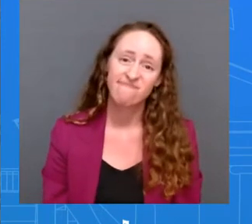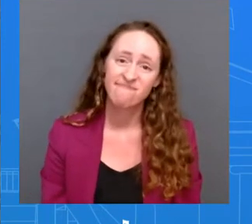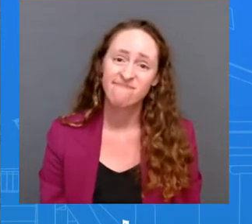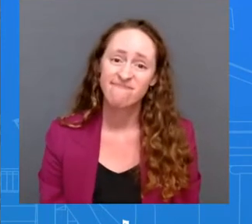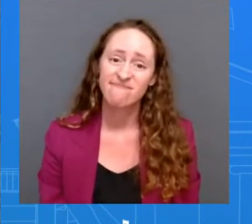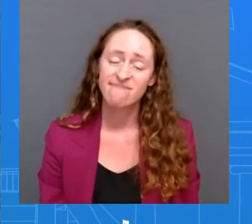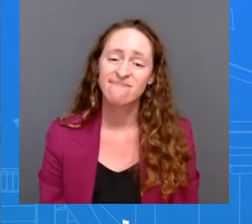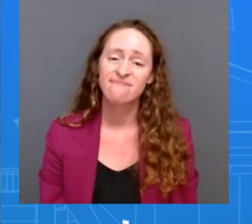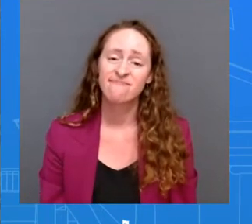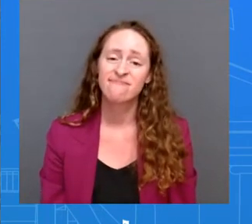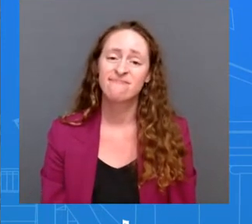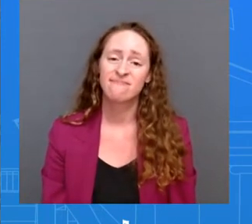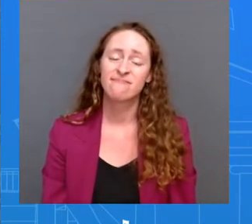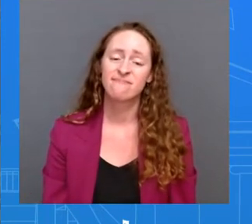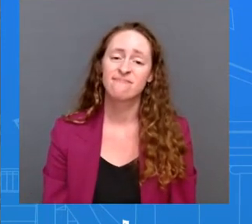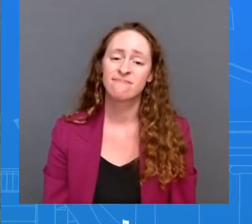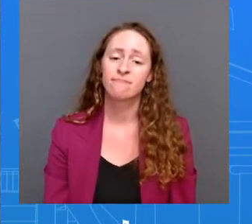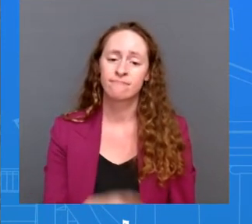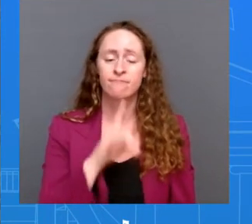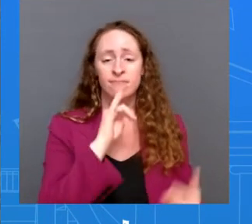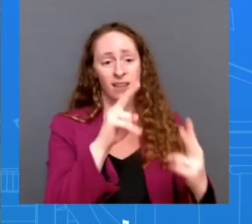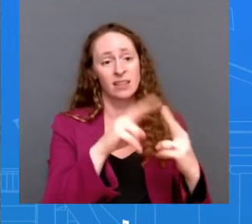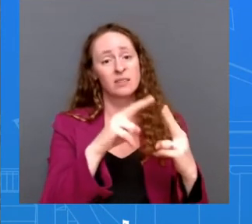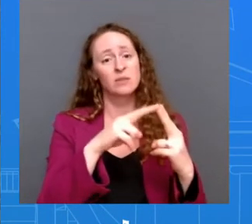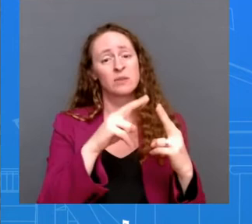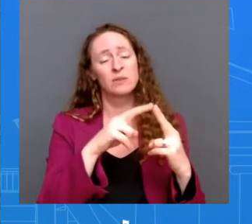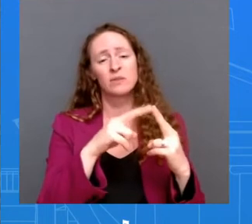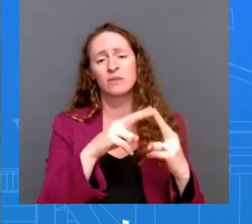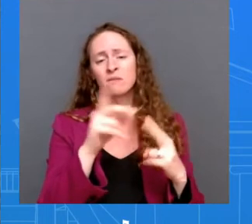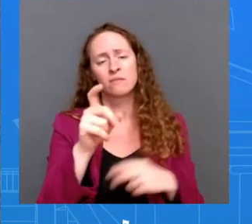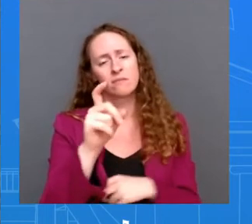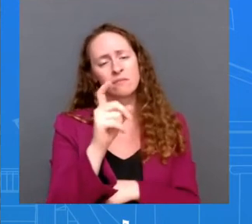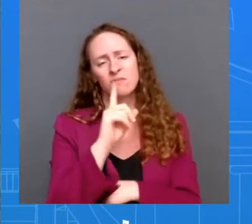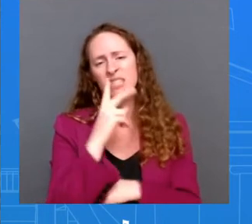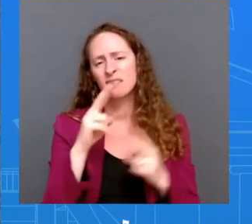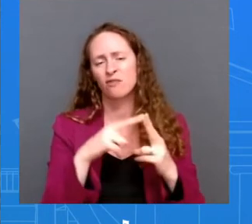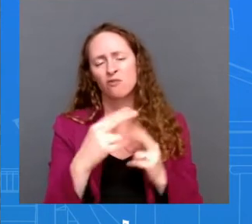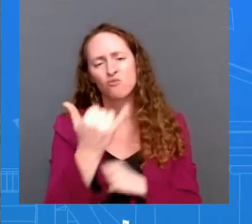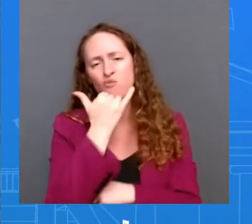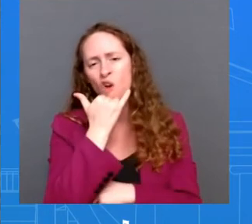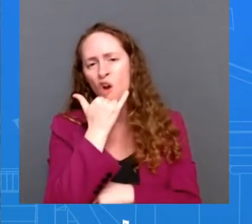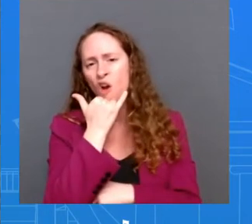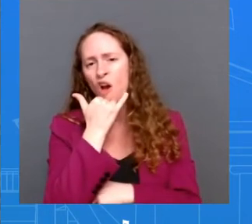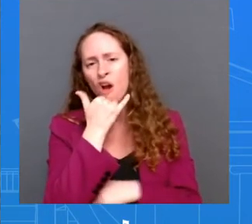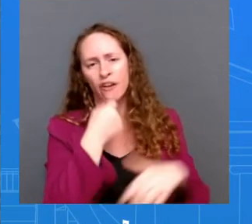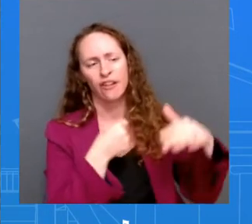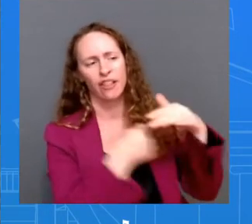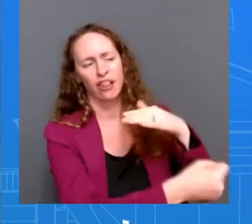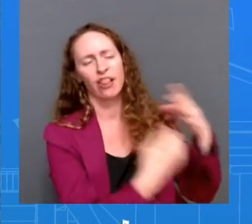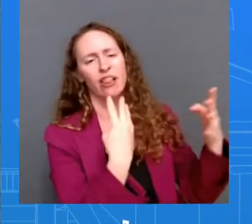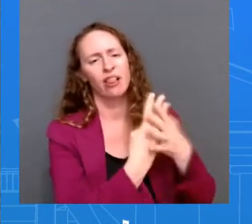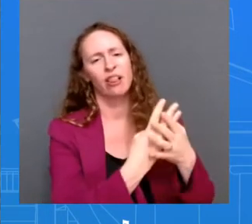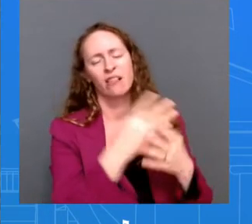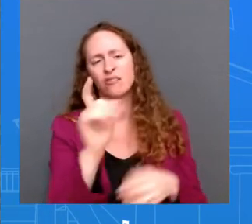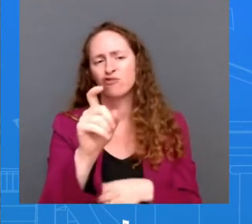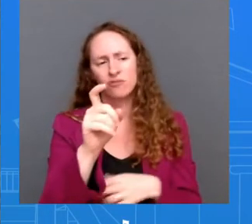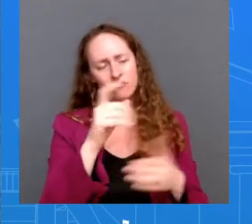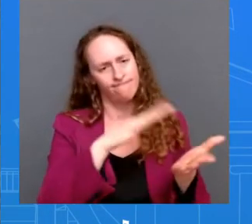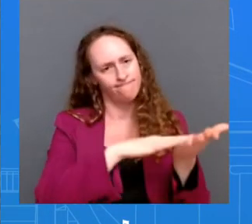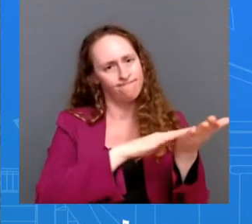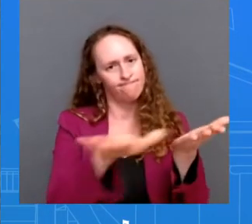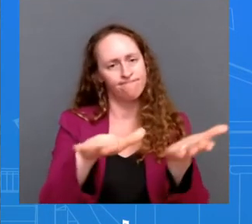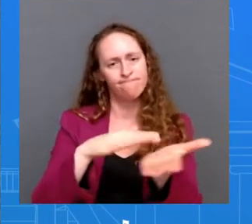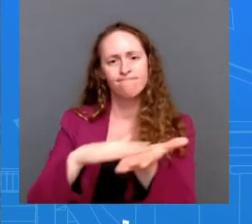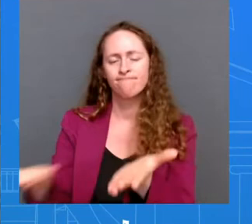wrongfully detained. They need to be let go. They need to come home. We're going to keep working on that. I cannot ascribe